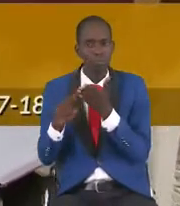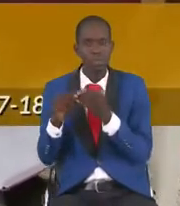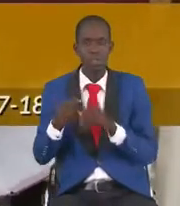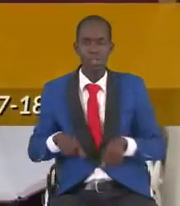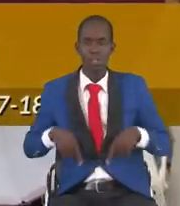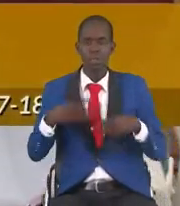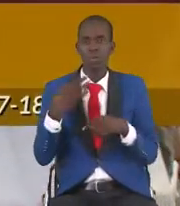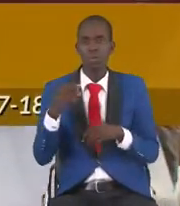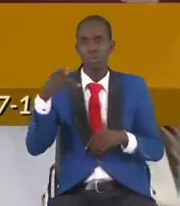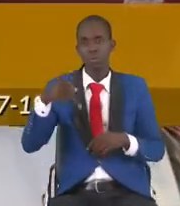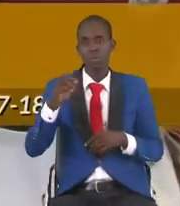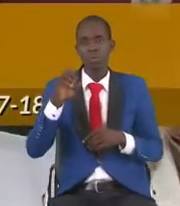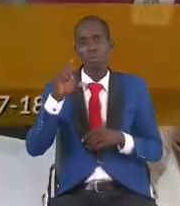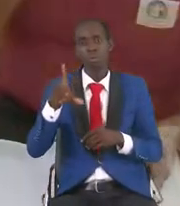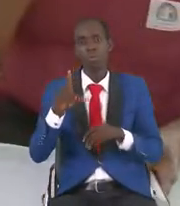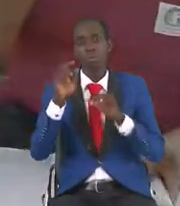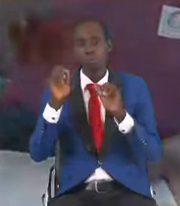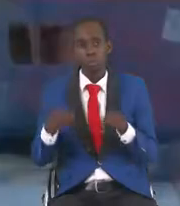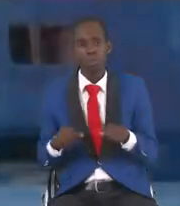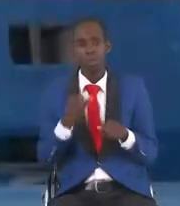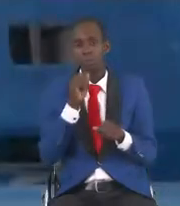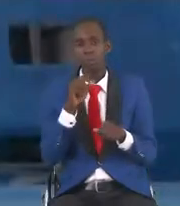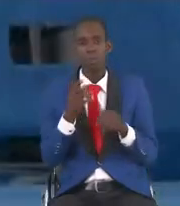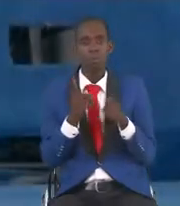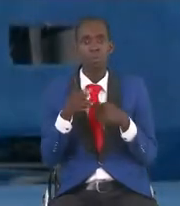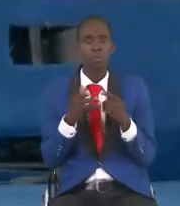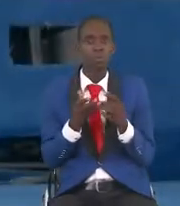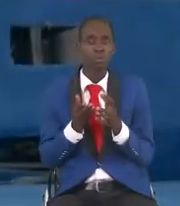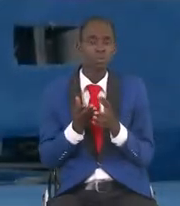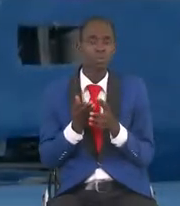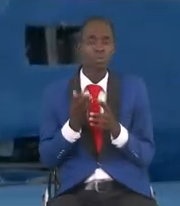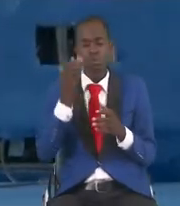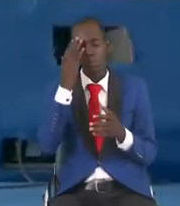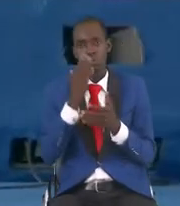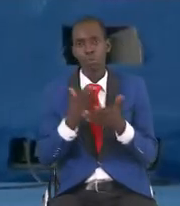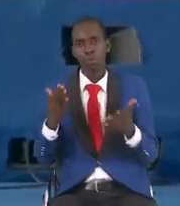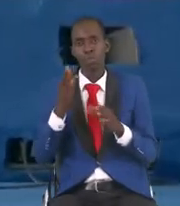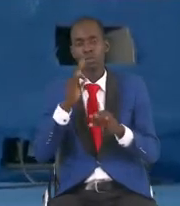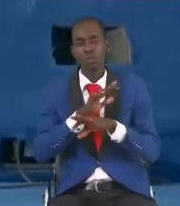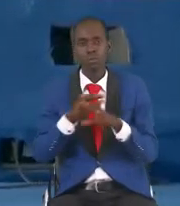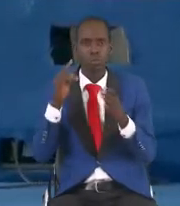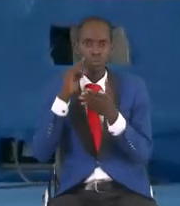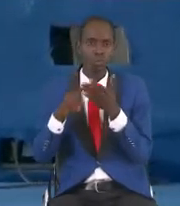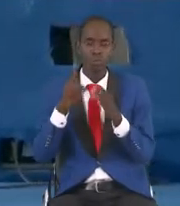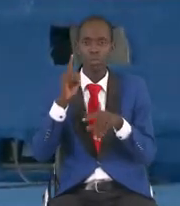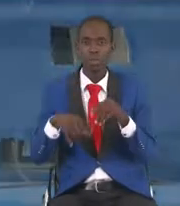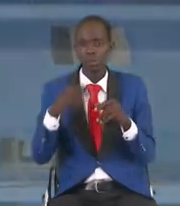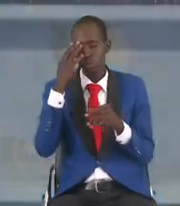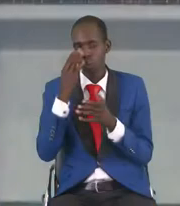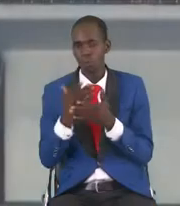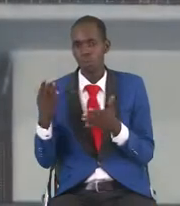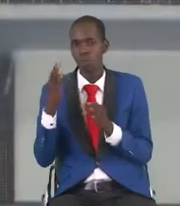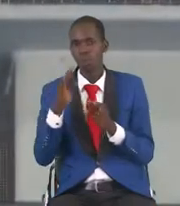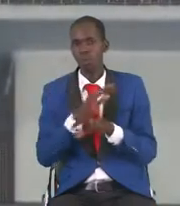know something if you don't observe. You cannot fully know something if you don't study